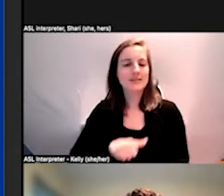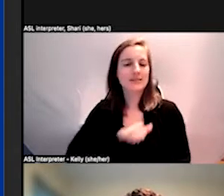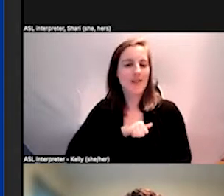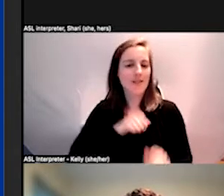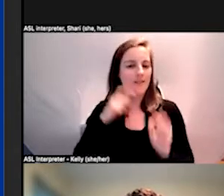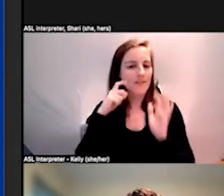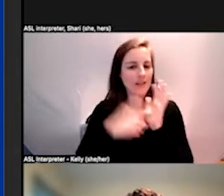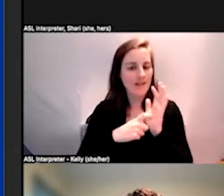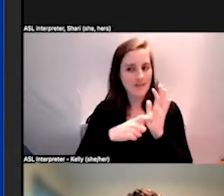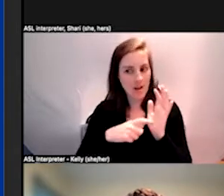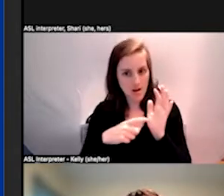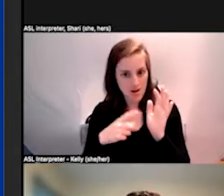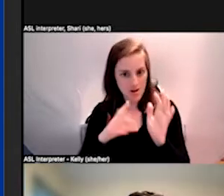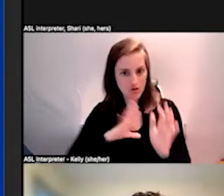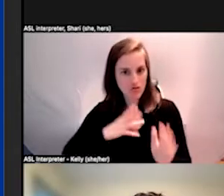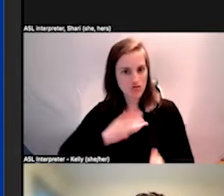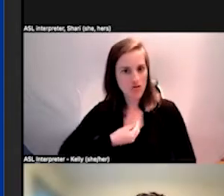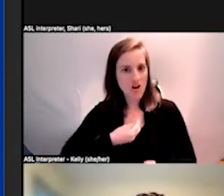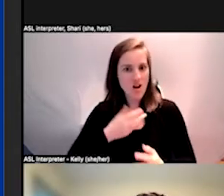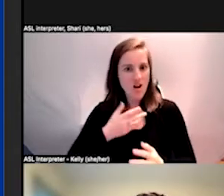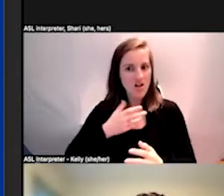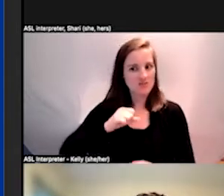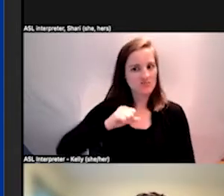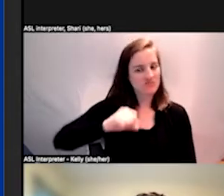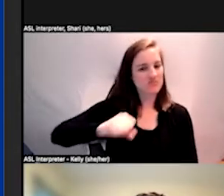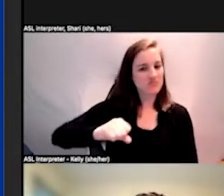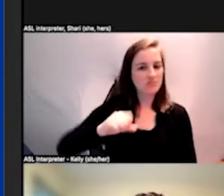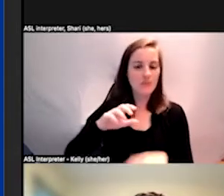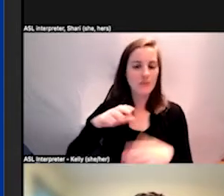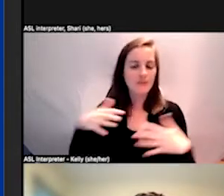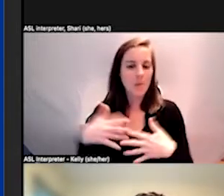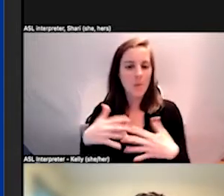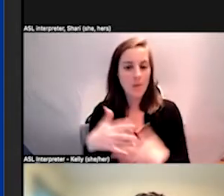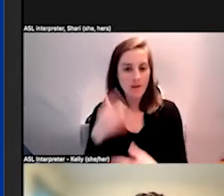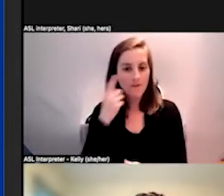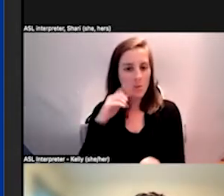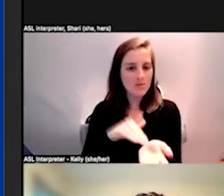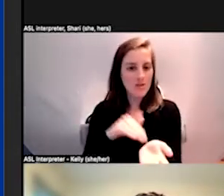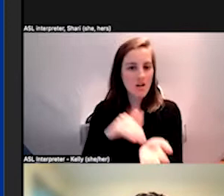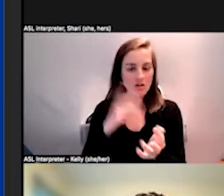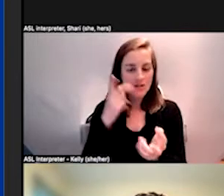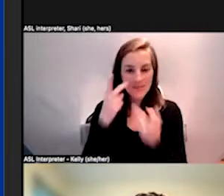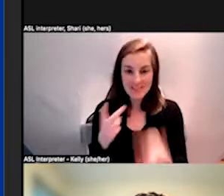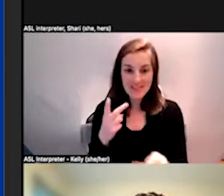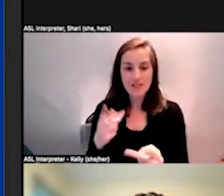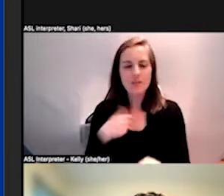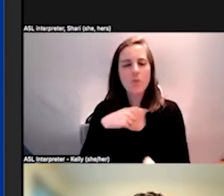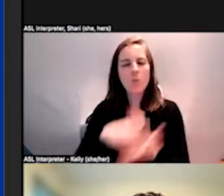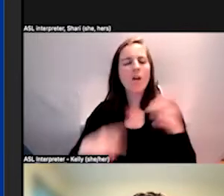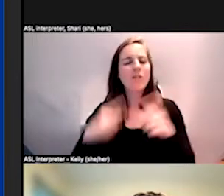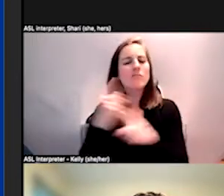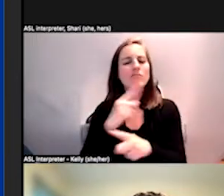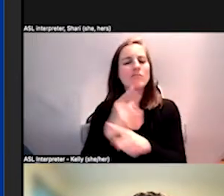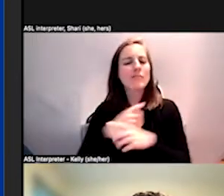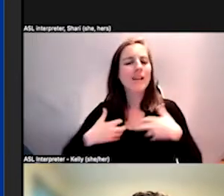in doctor visits and what healthy primary care relationships look like.